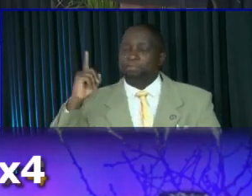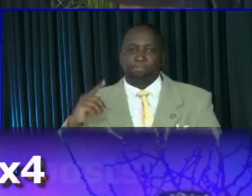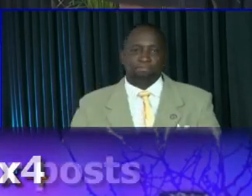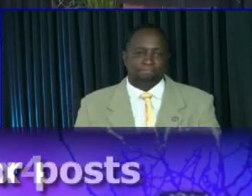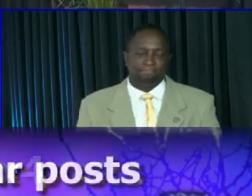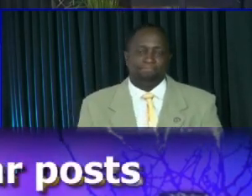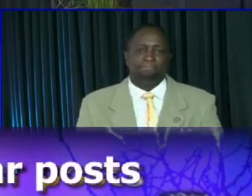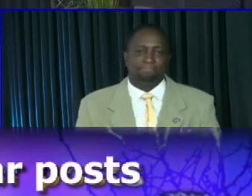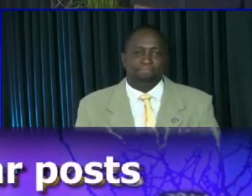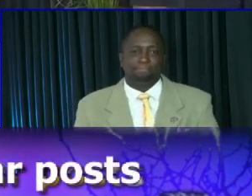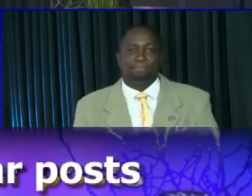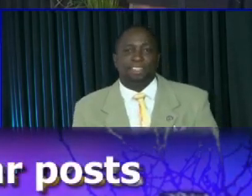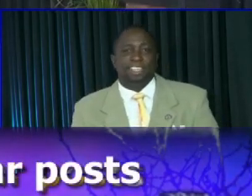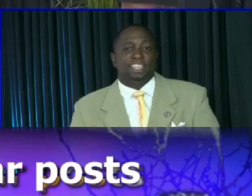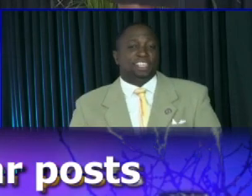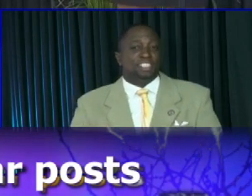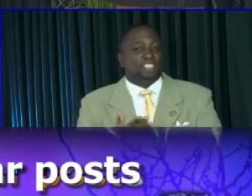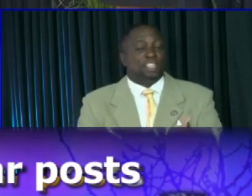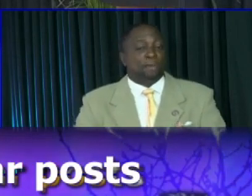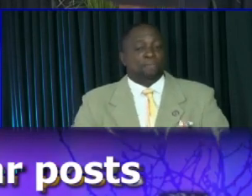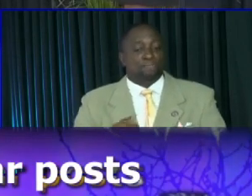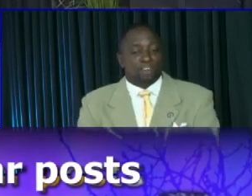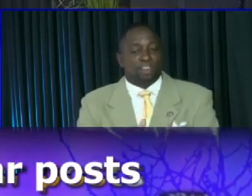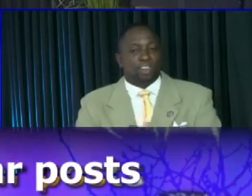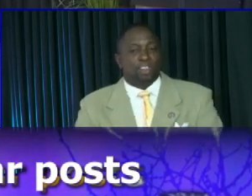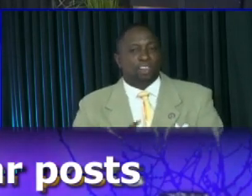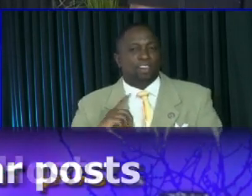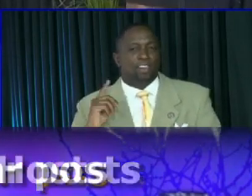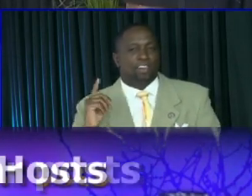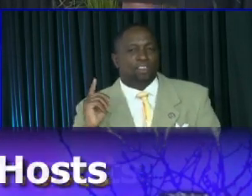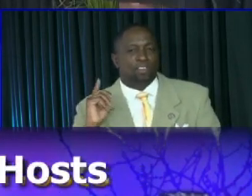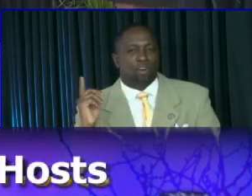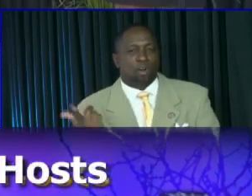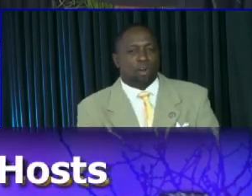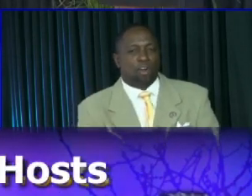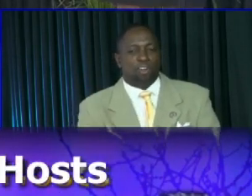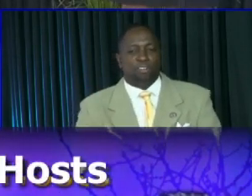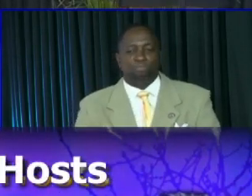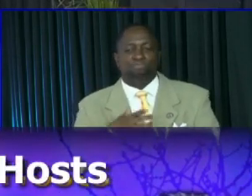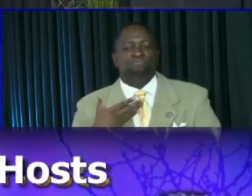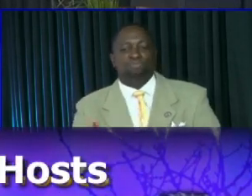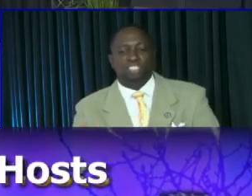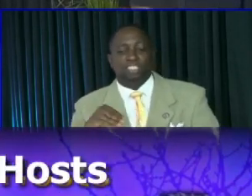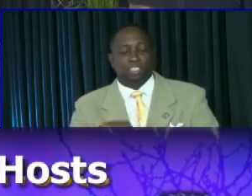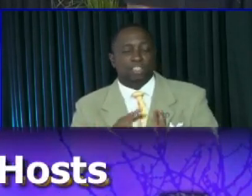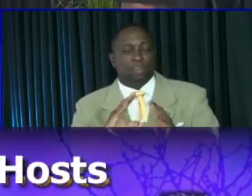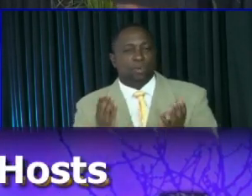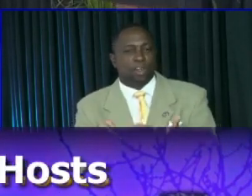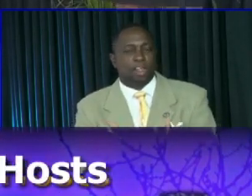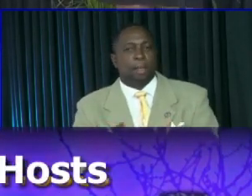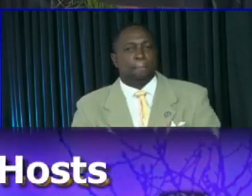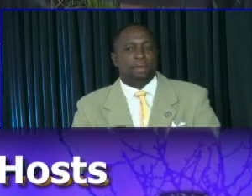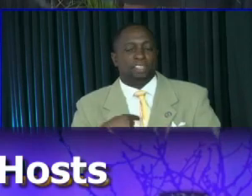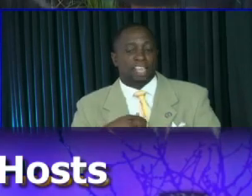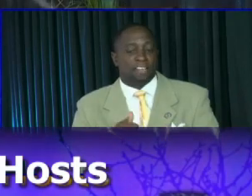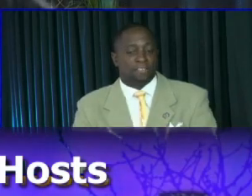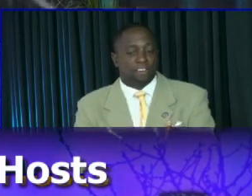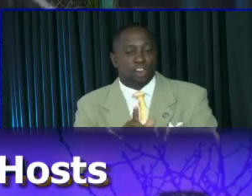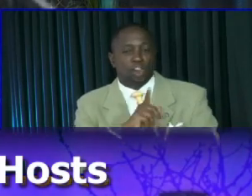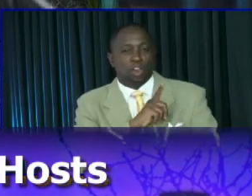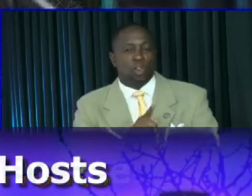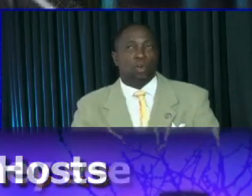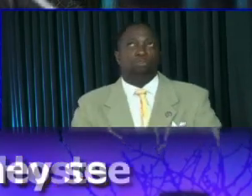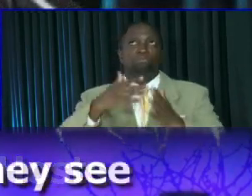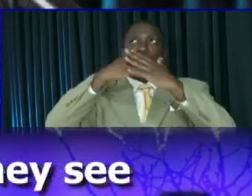Let's talk about Him. Some follow all the secular posts, but I follow the Lord